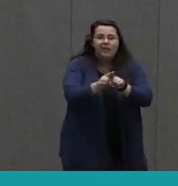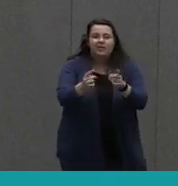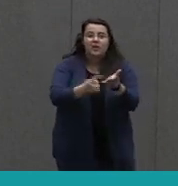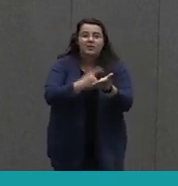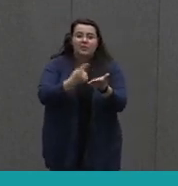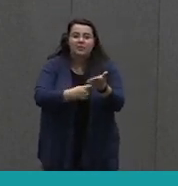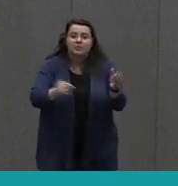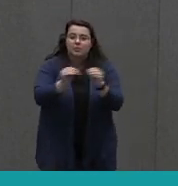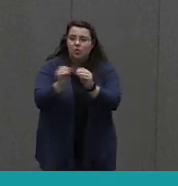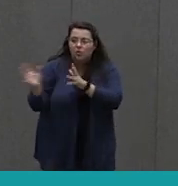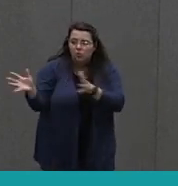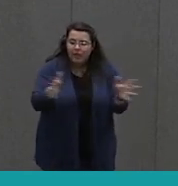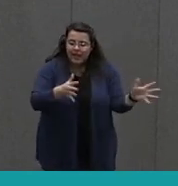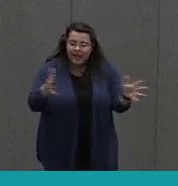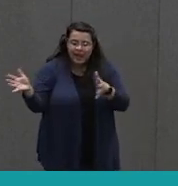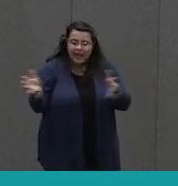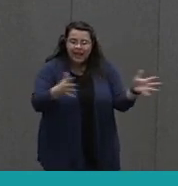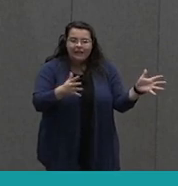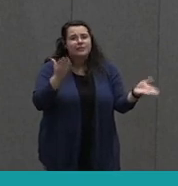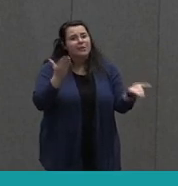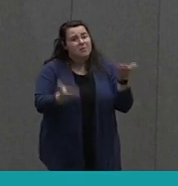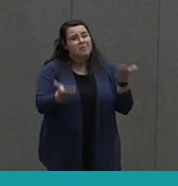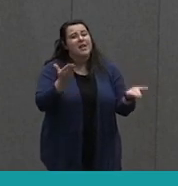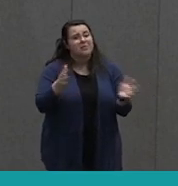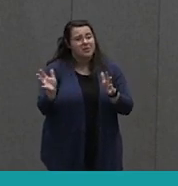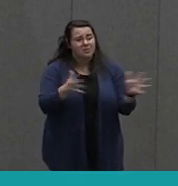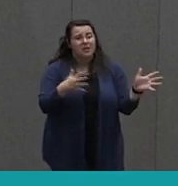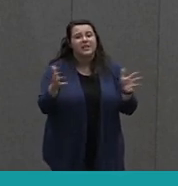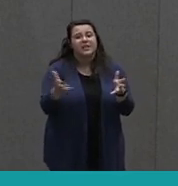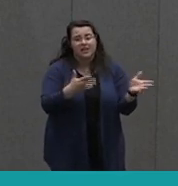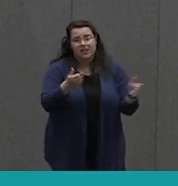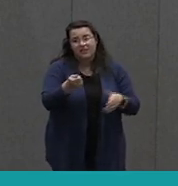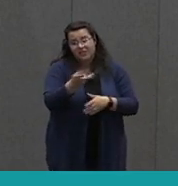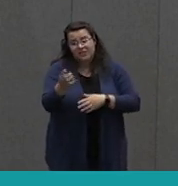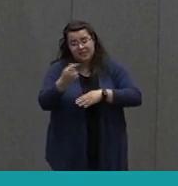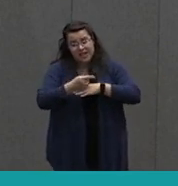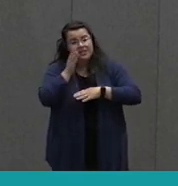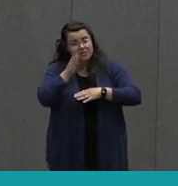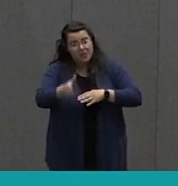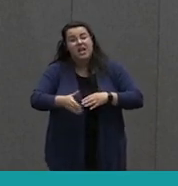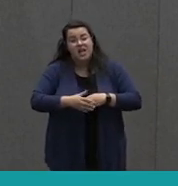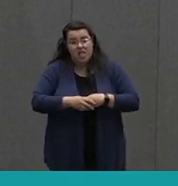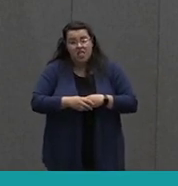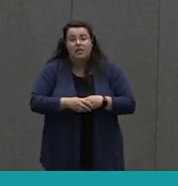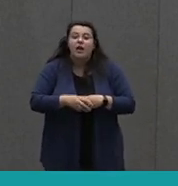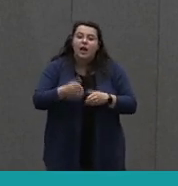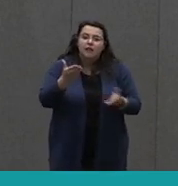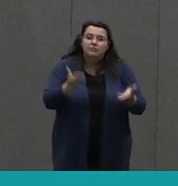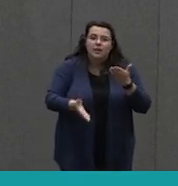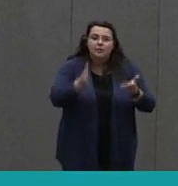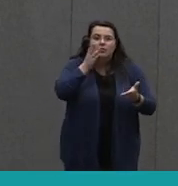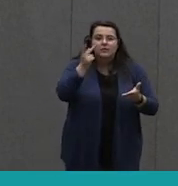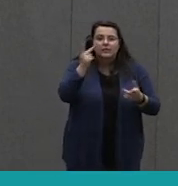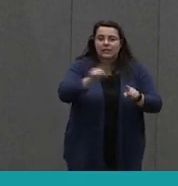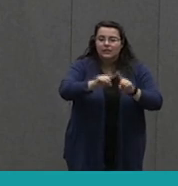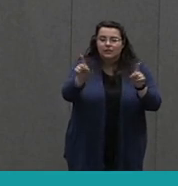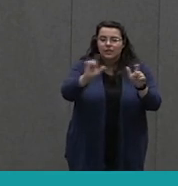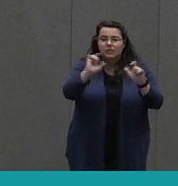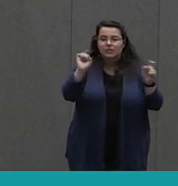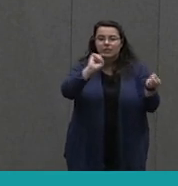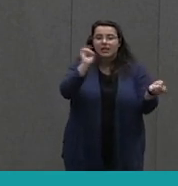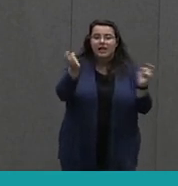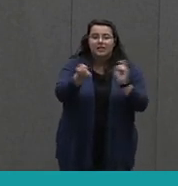I love it too. Well, boys and girls, I have to tell you, this has been one of the best days for me to be able to just